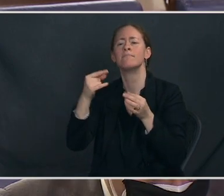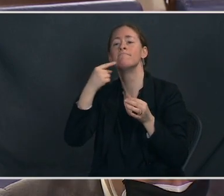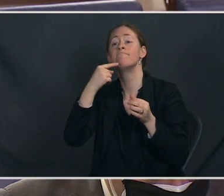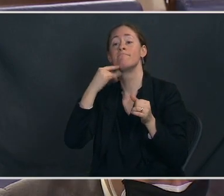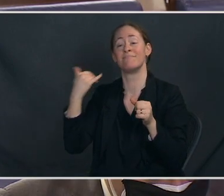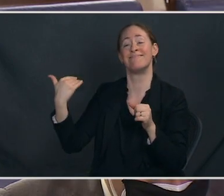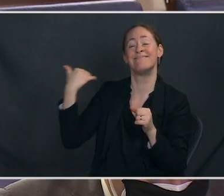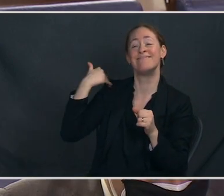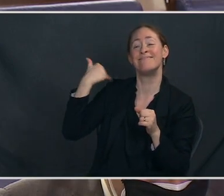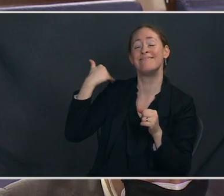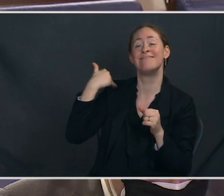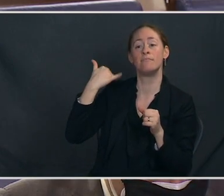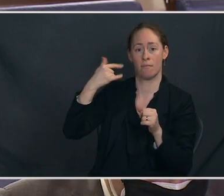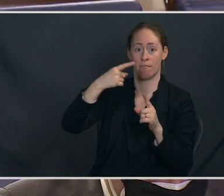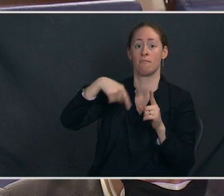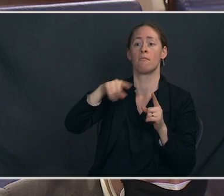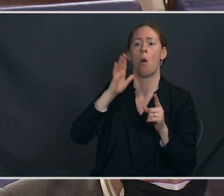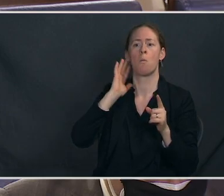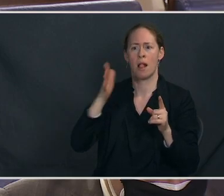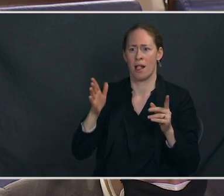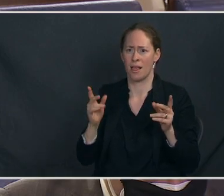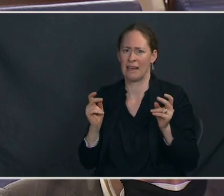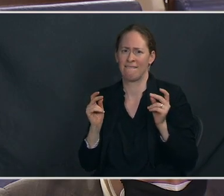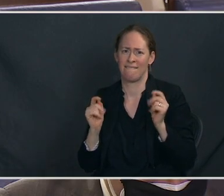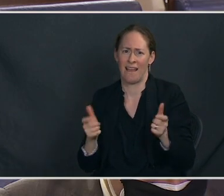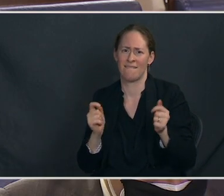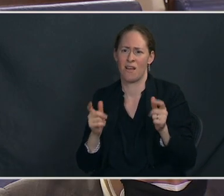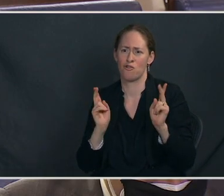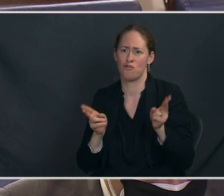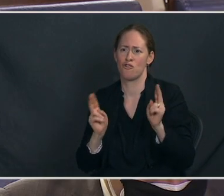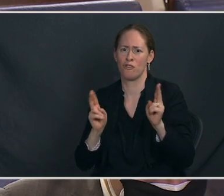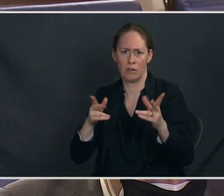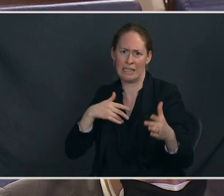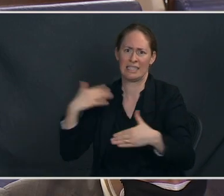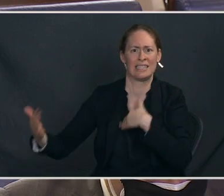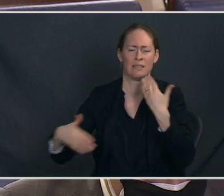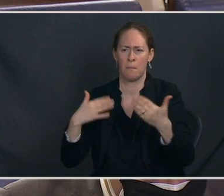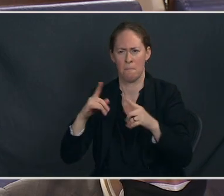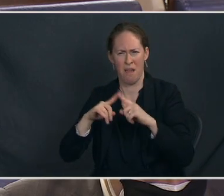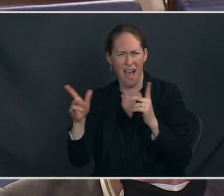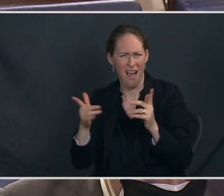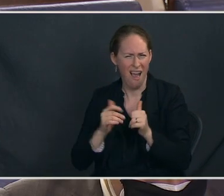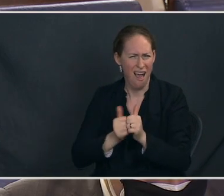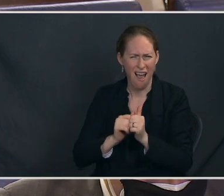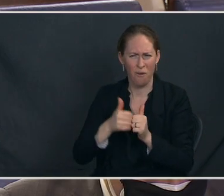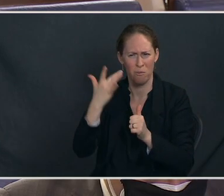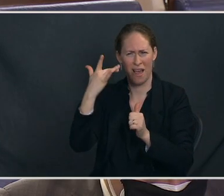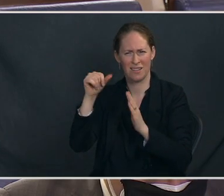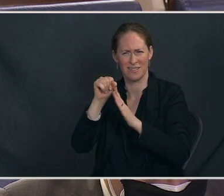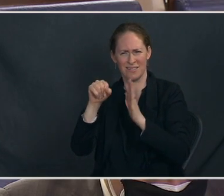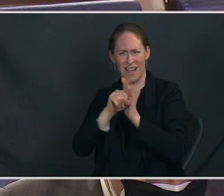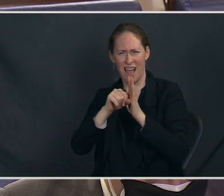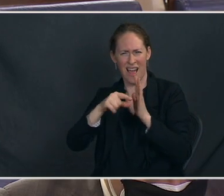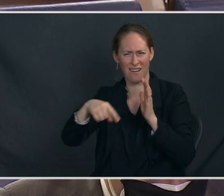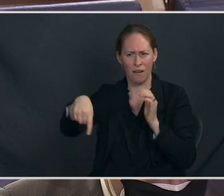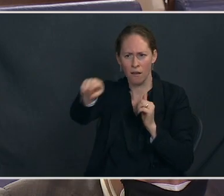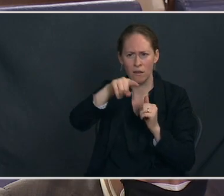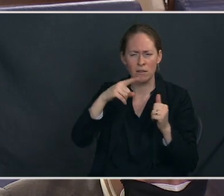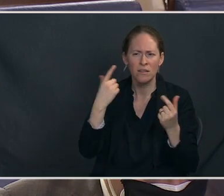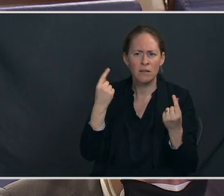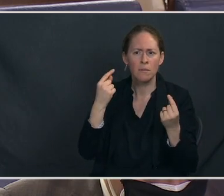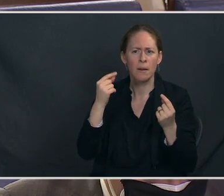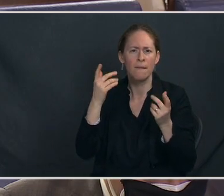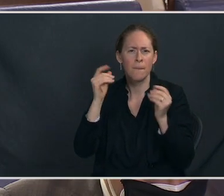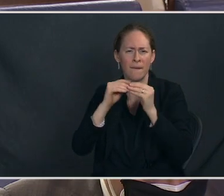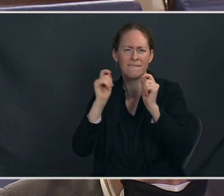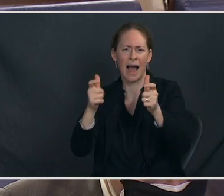pace of vaccinations by encouraging states and localities to move through priority groups more quickly. What